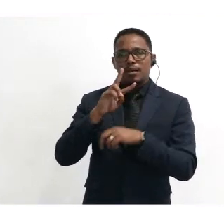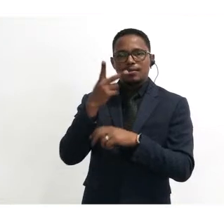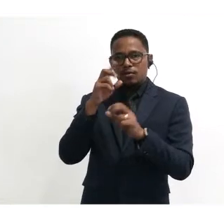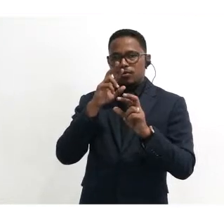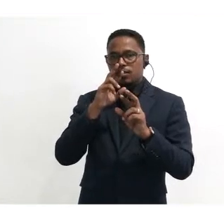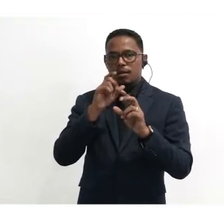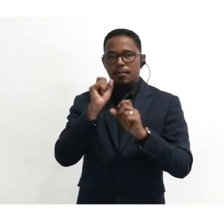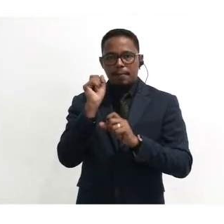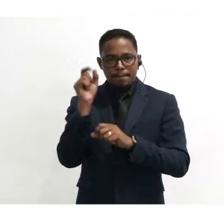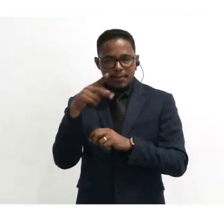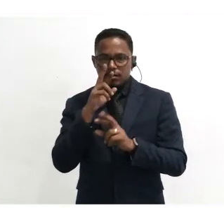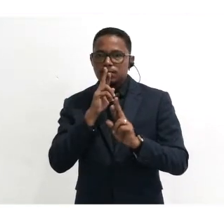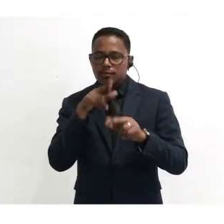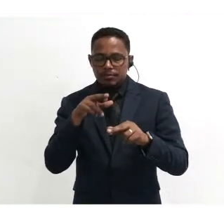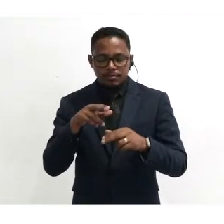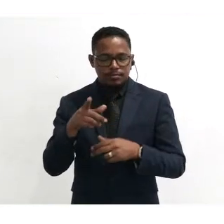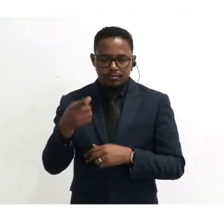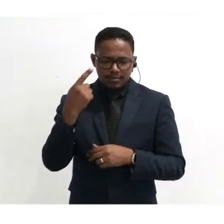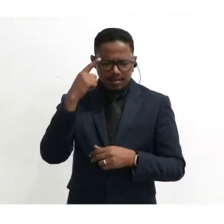I don't think